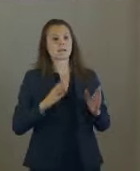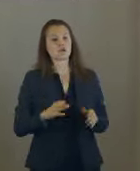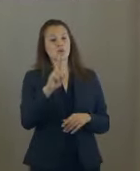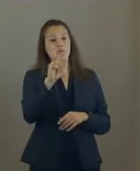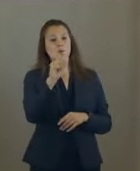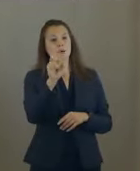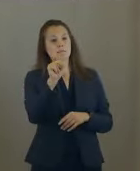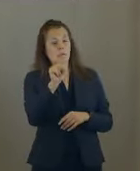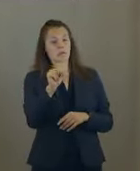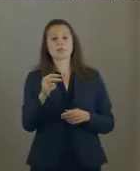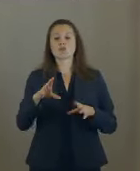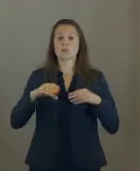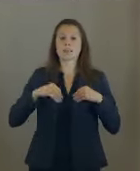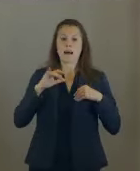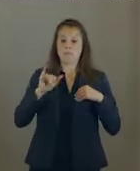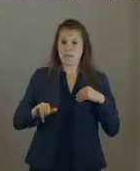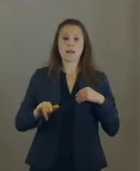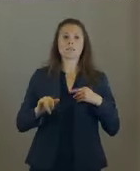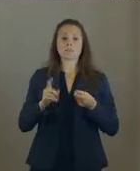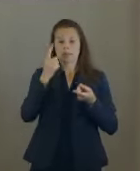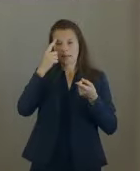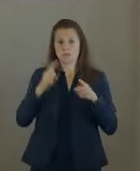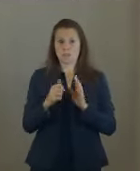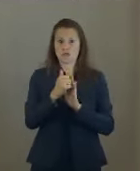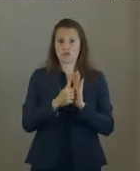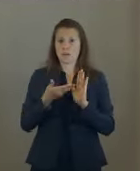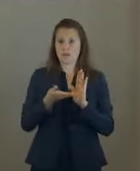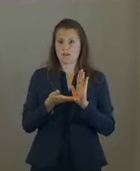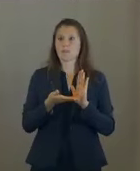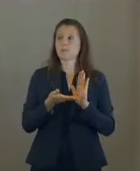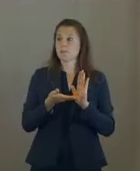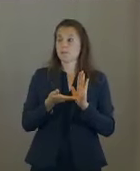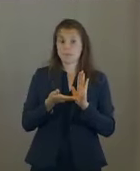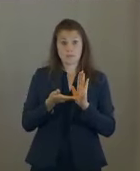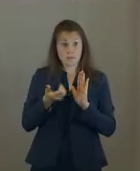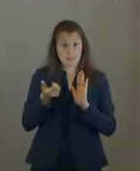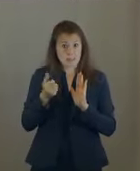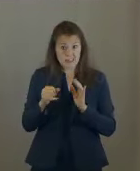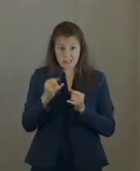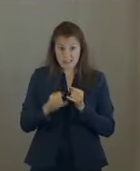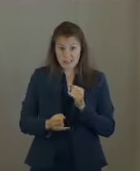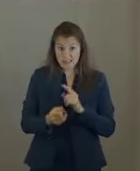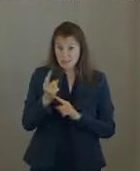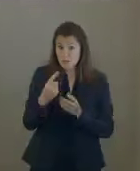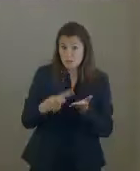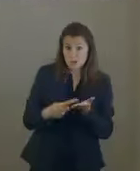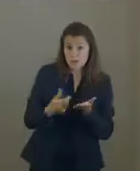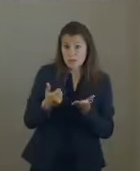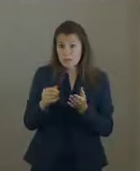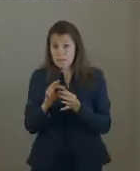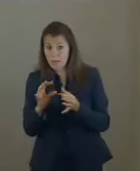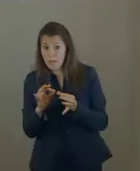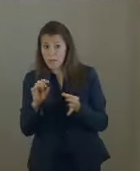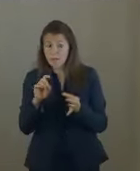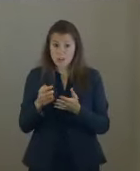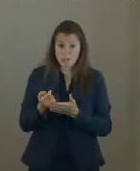to adopt the consent agenda as presented. Is there any last minute discussion or anything that needs to be